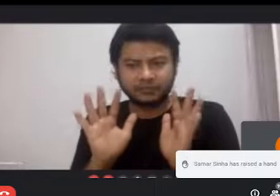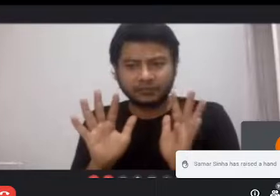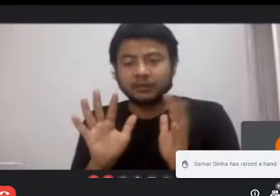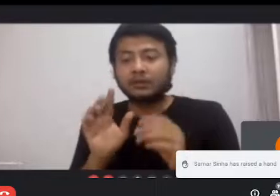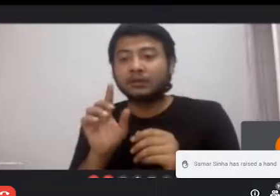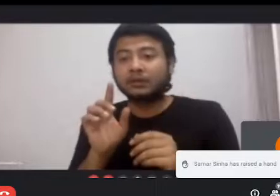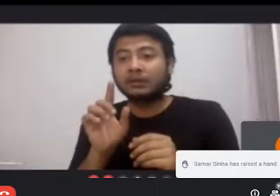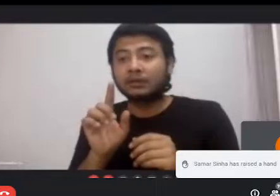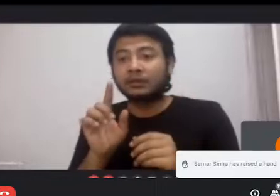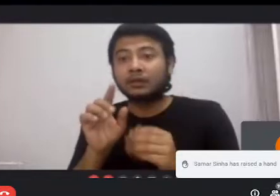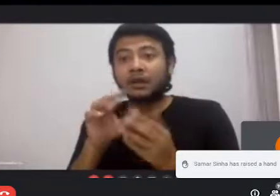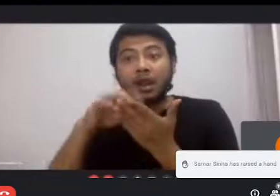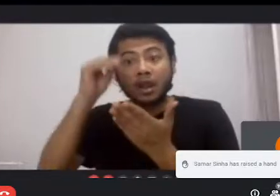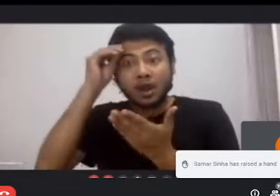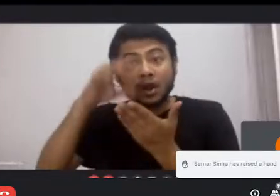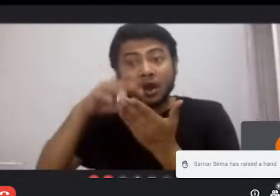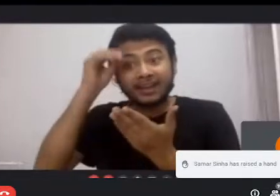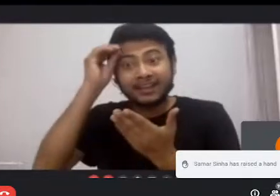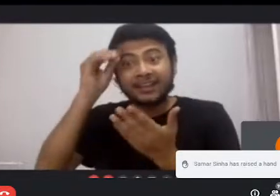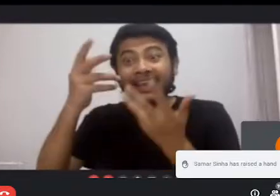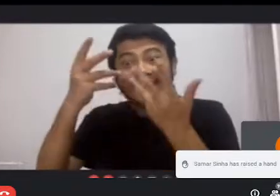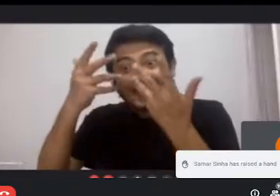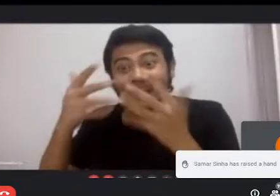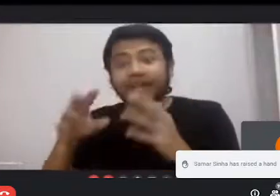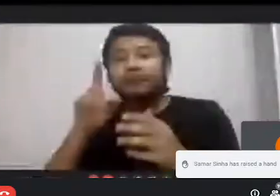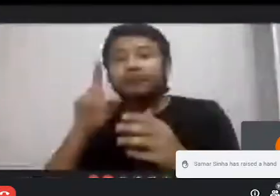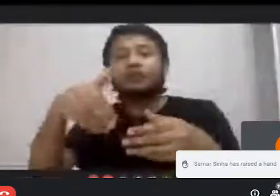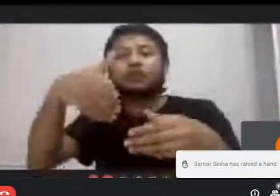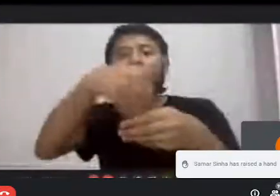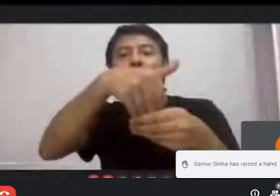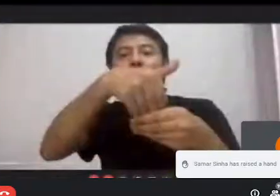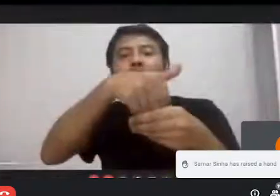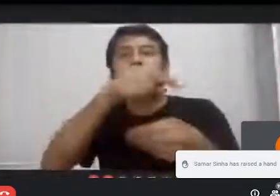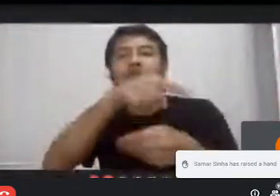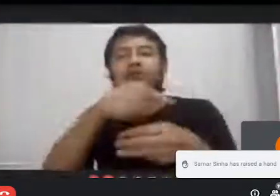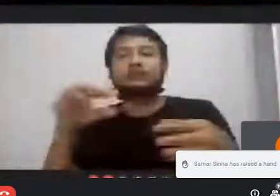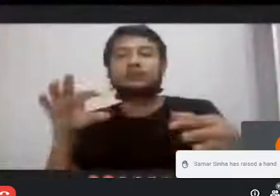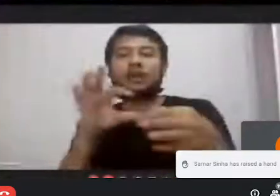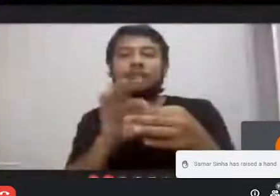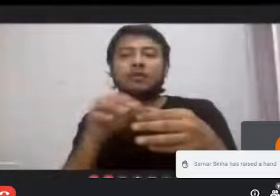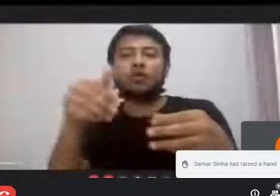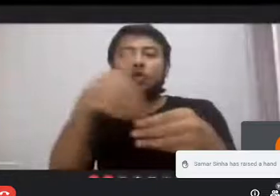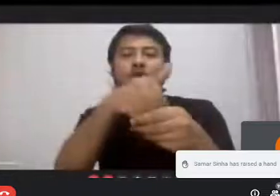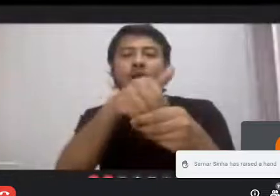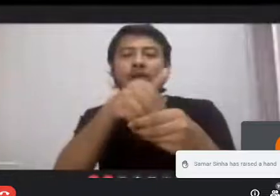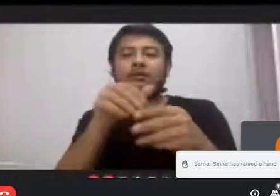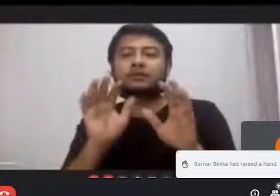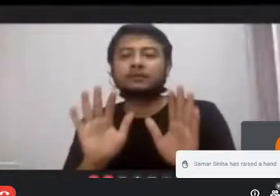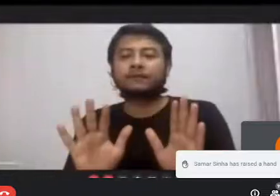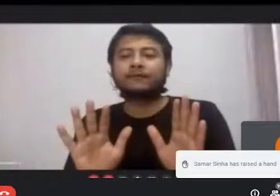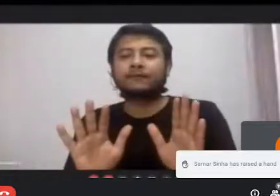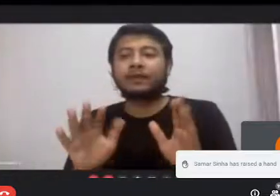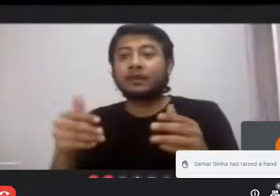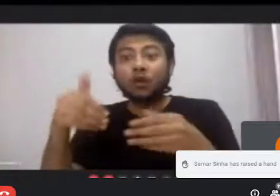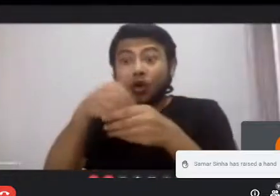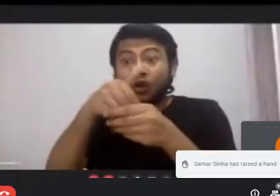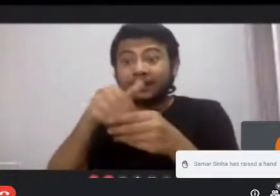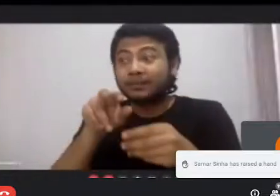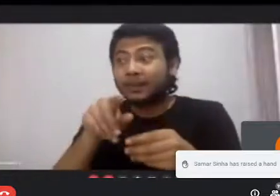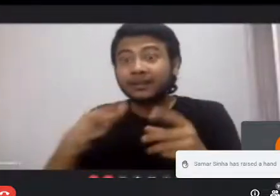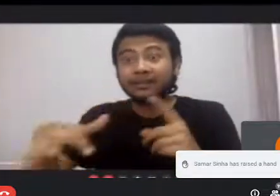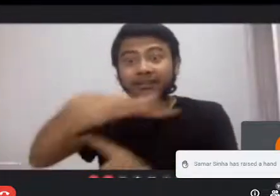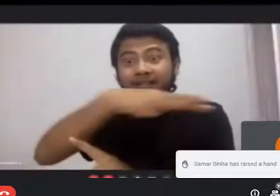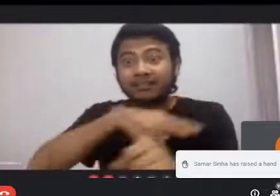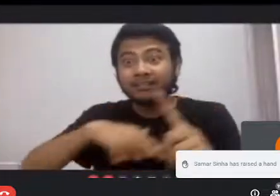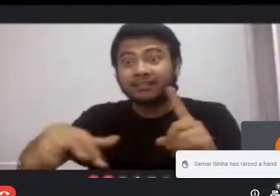So because learners in their context have been designing their own learning materials. Both children and adults have been doing